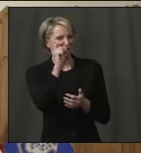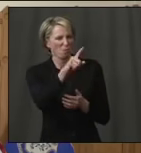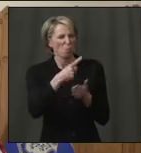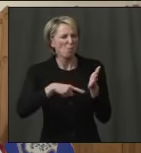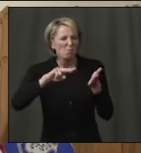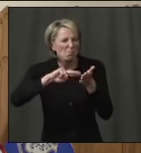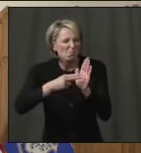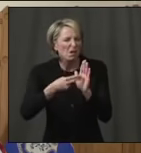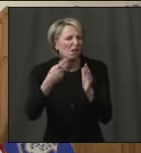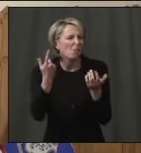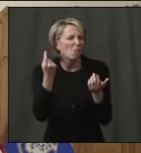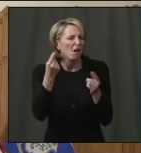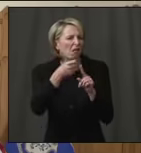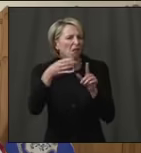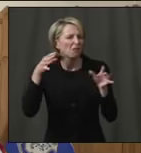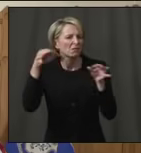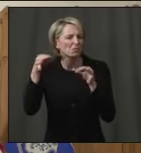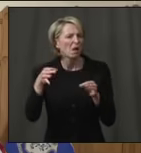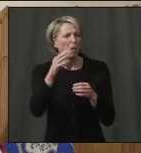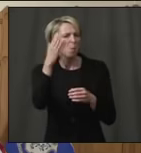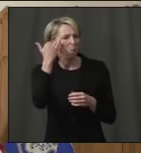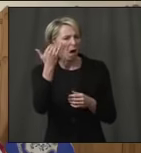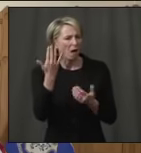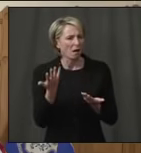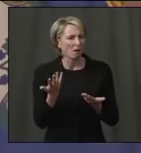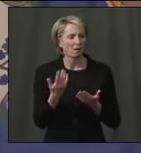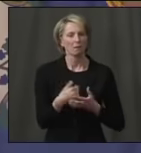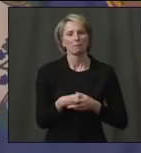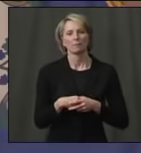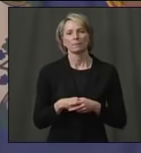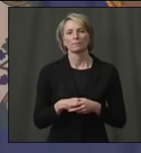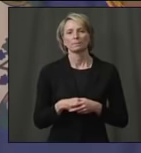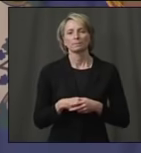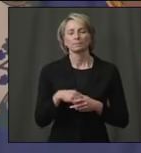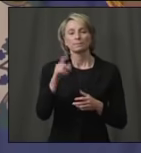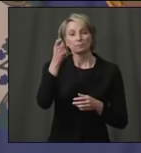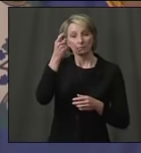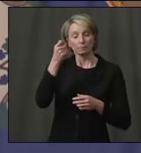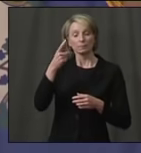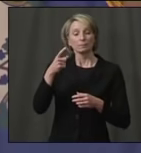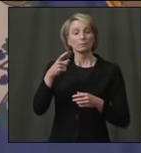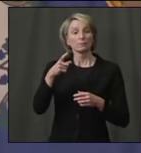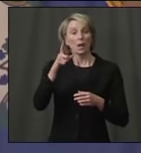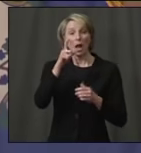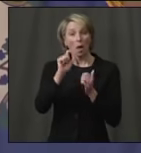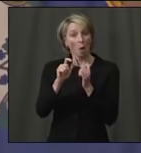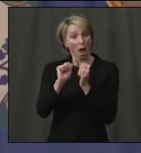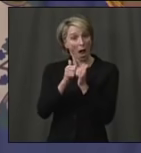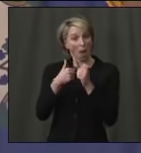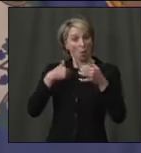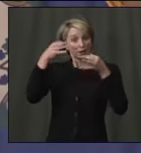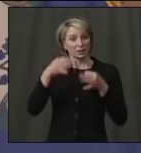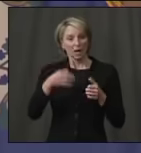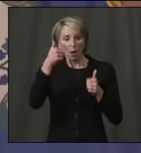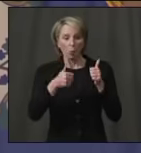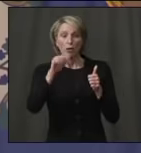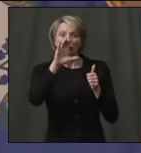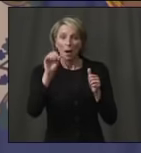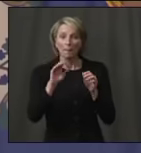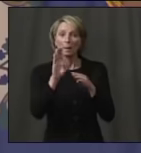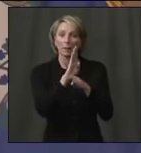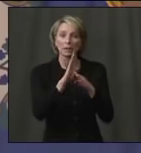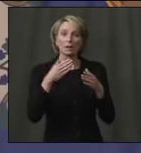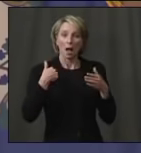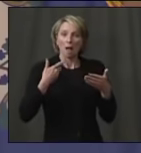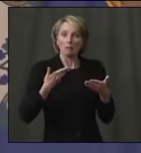might be guiding your decisions on that. Well, the task force will be guiding my decisions because I look forward to their